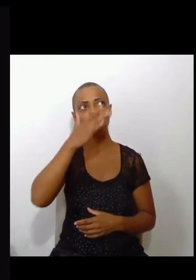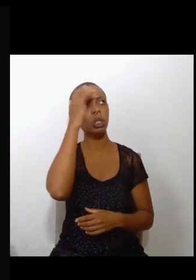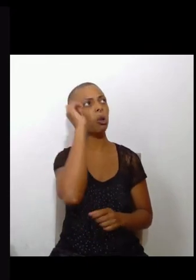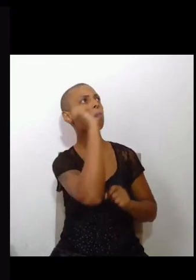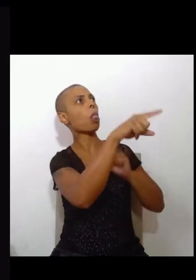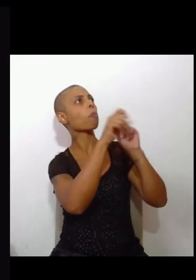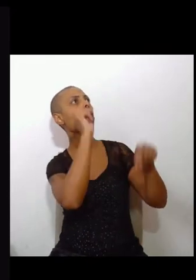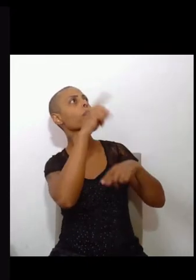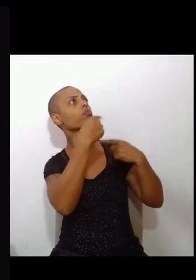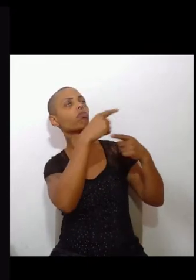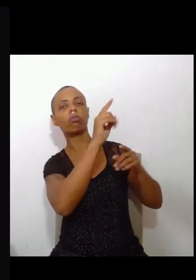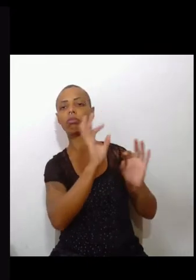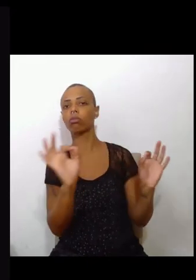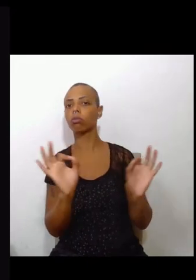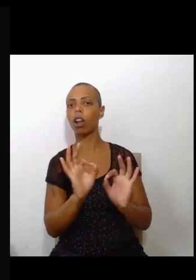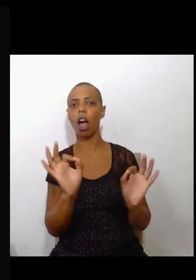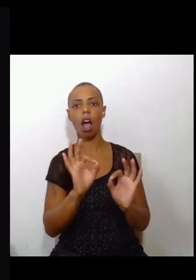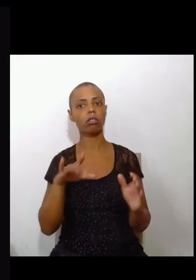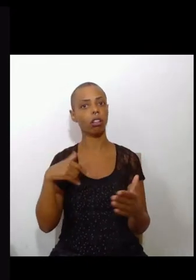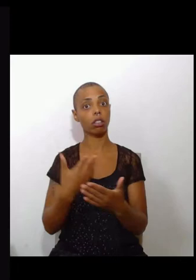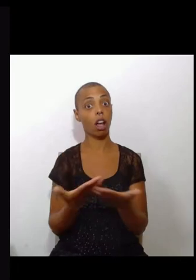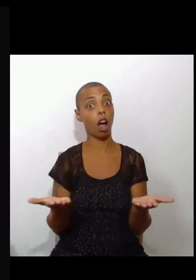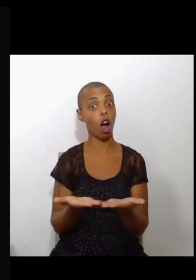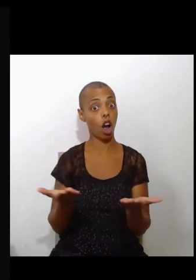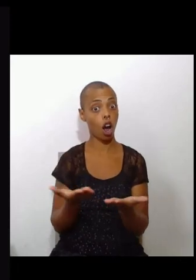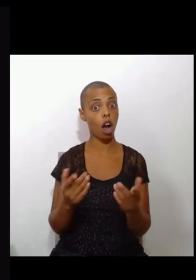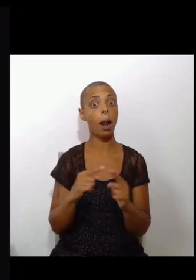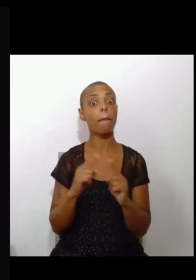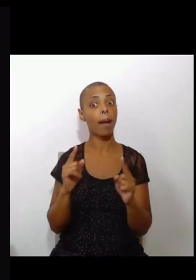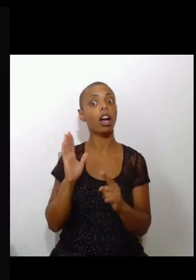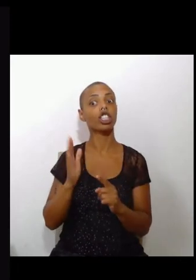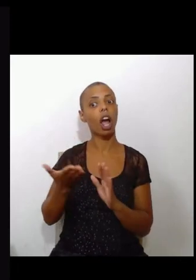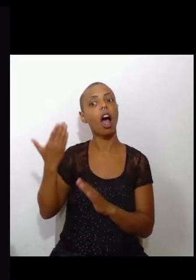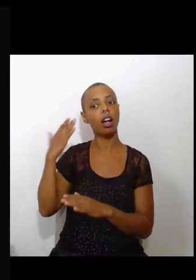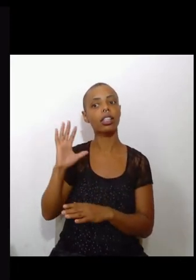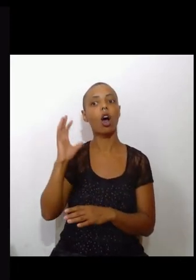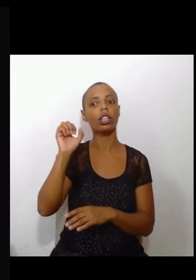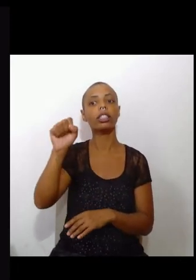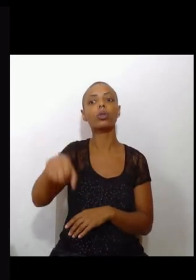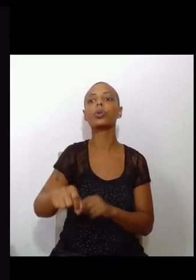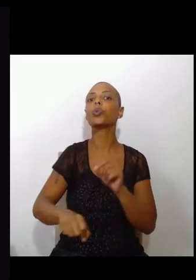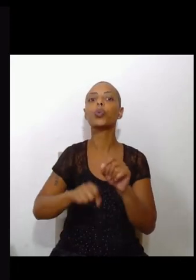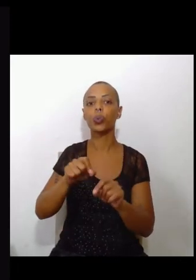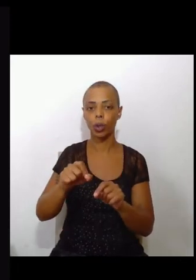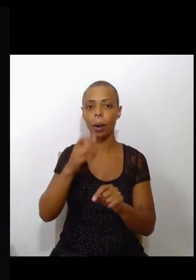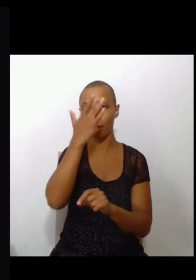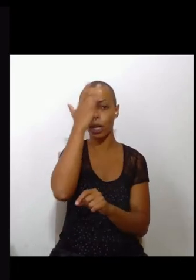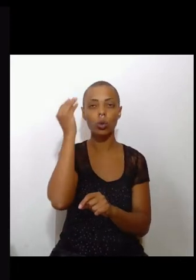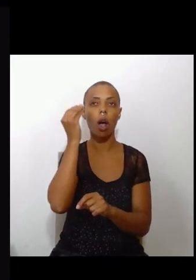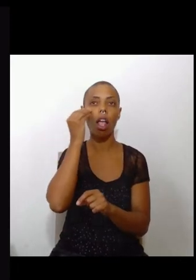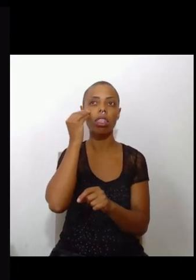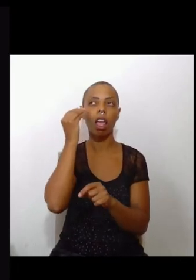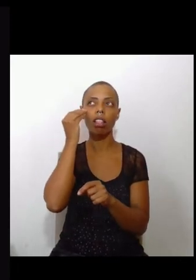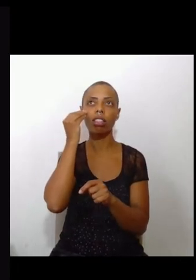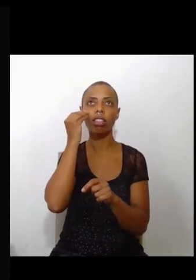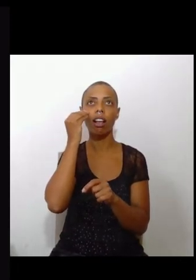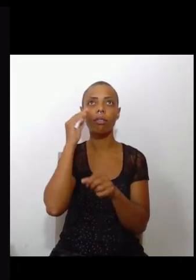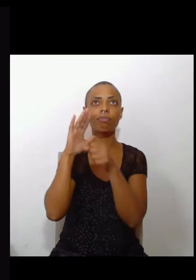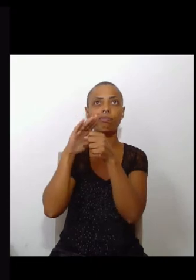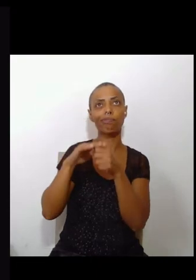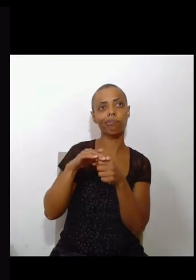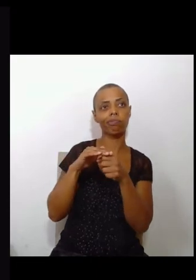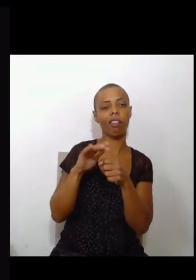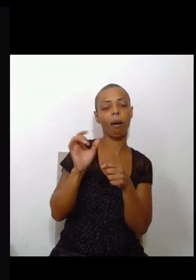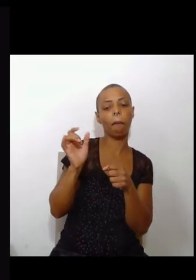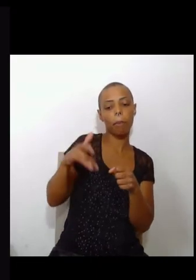there have been situations where they make us feel little like they know that you're not powerful so they they